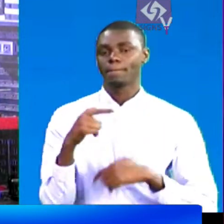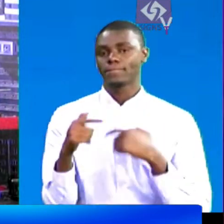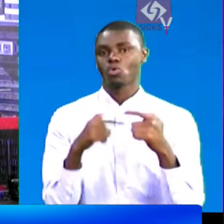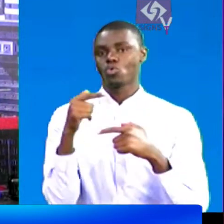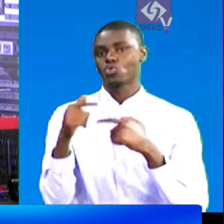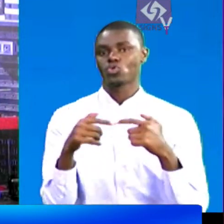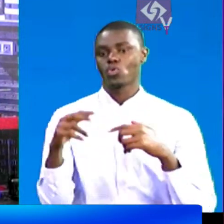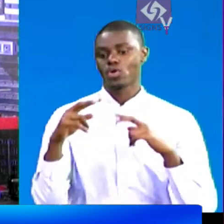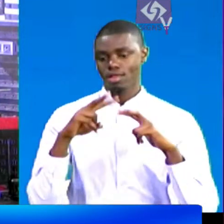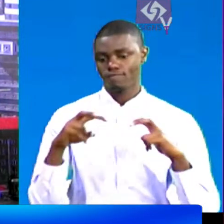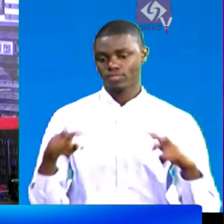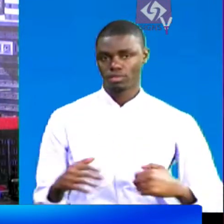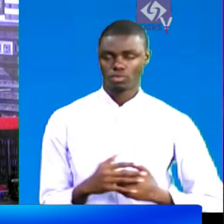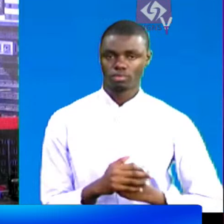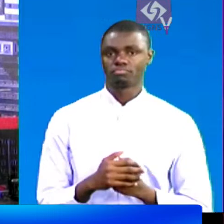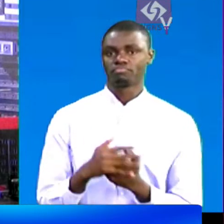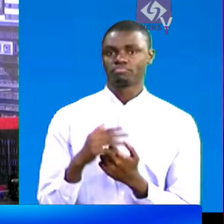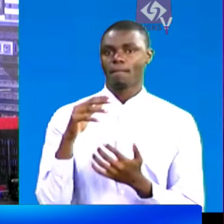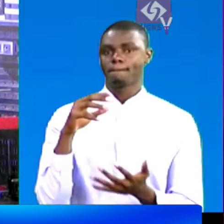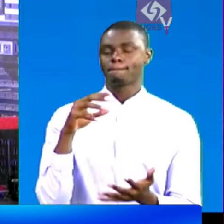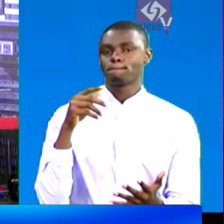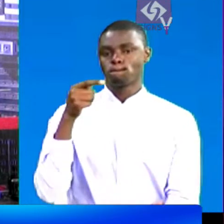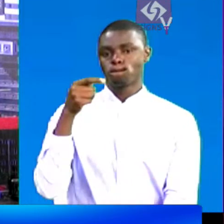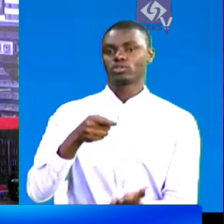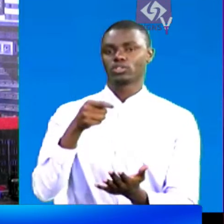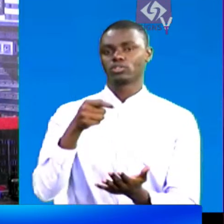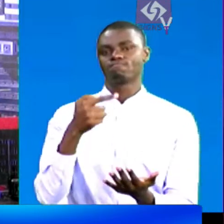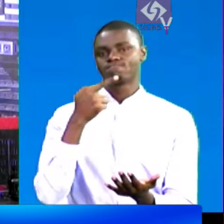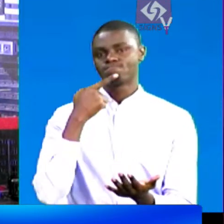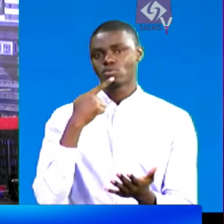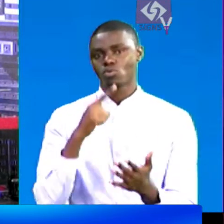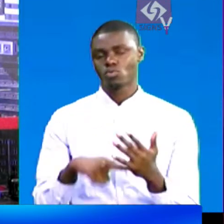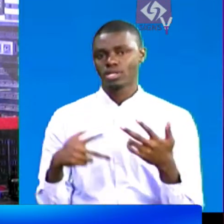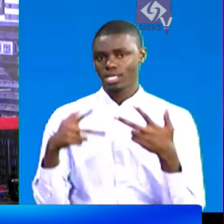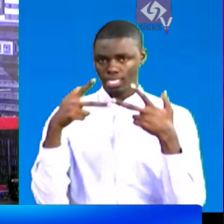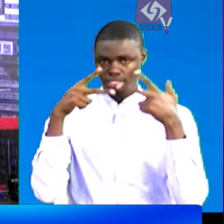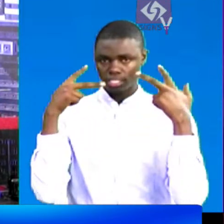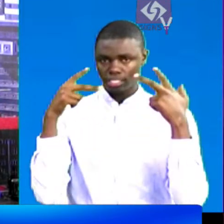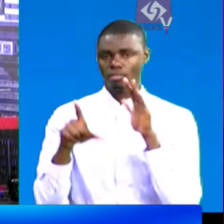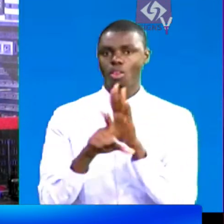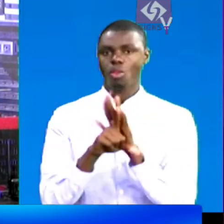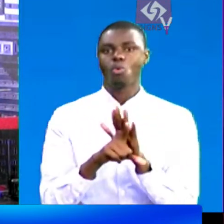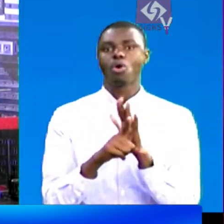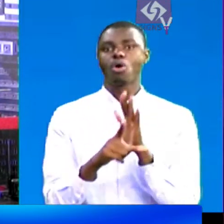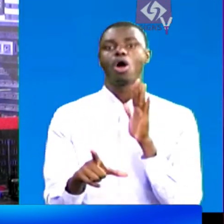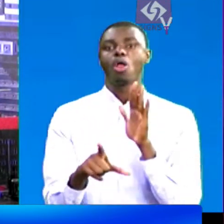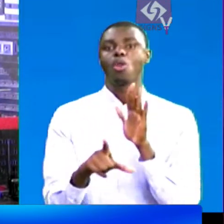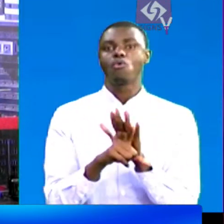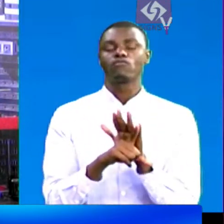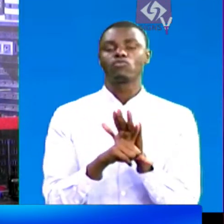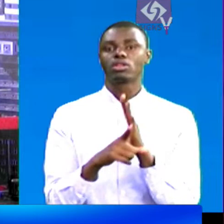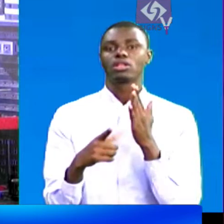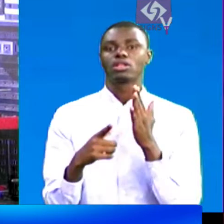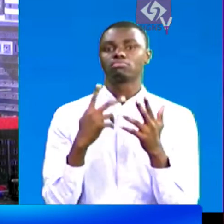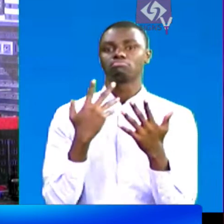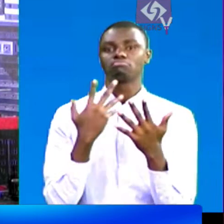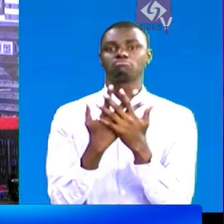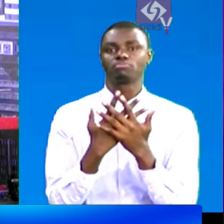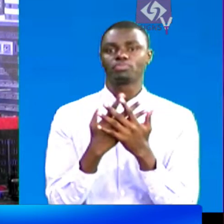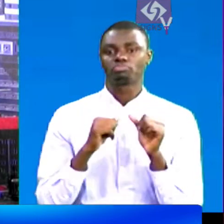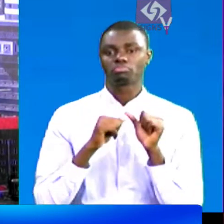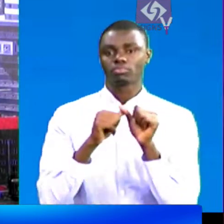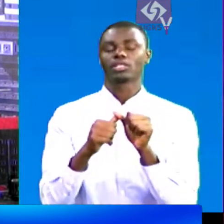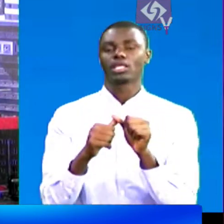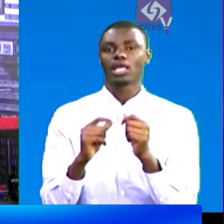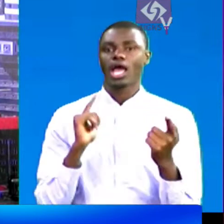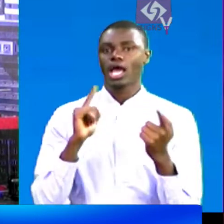ongoing investigations. The prosecution argues that terrorism laws permit a lawful detention period of up